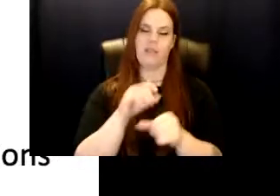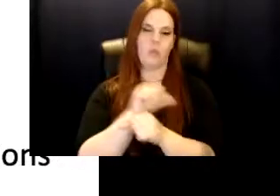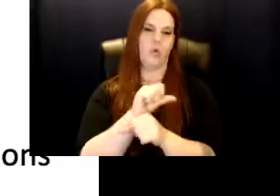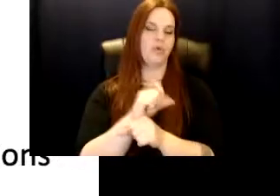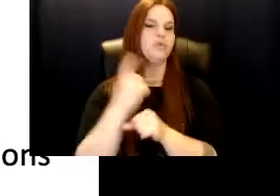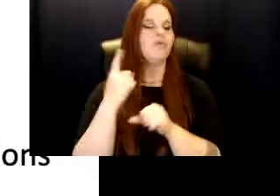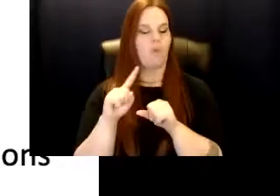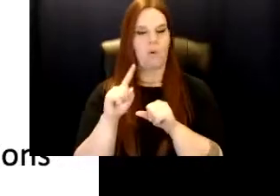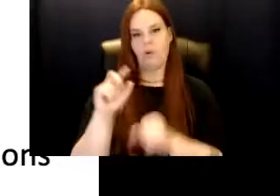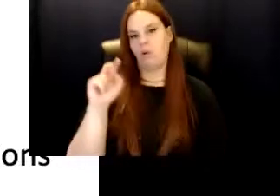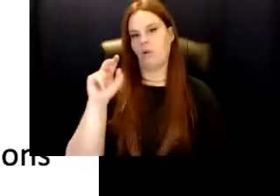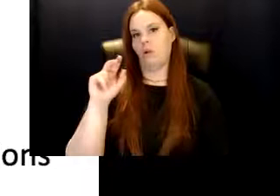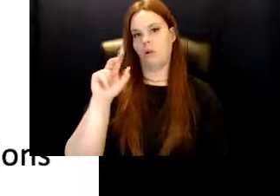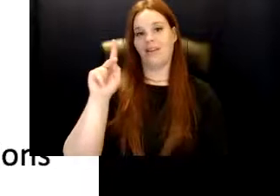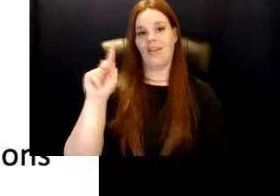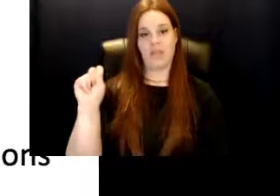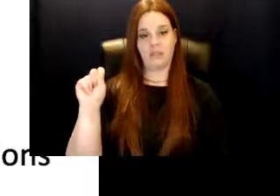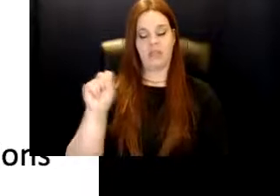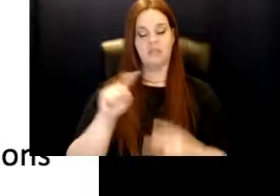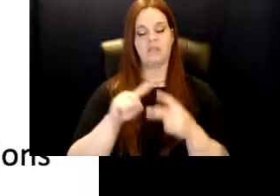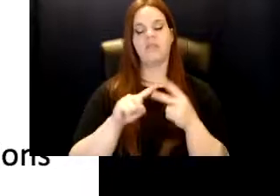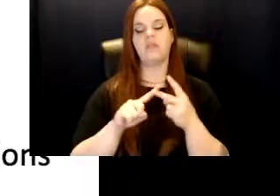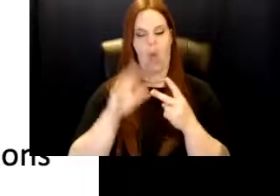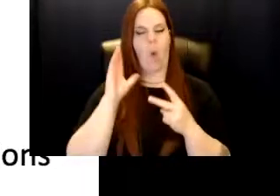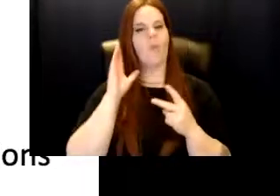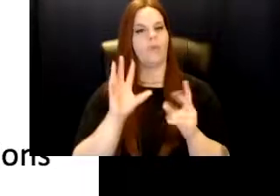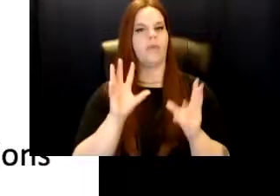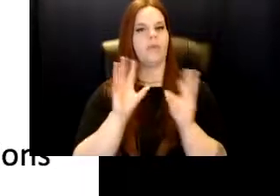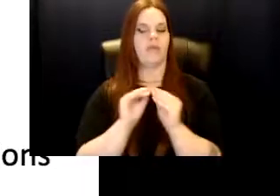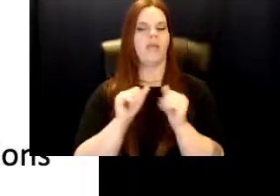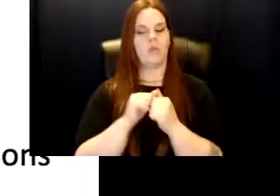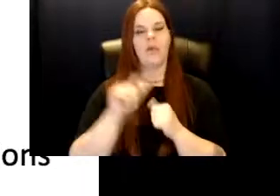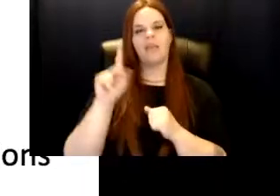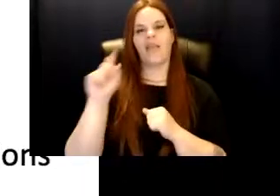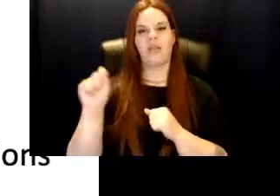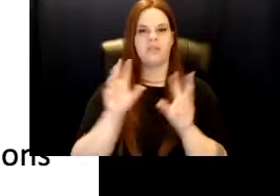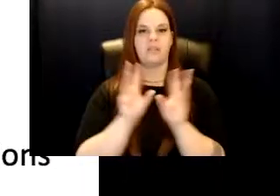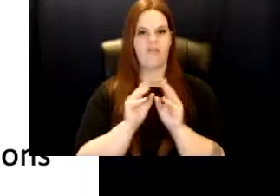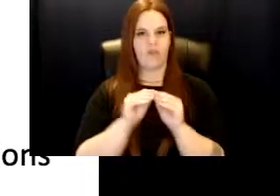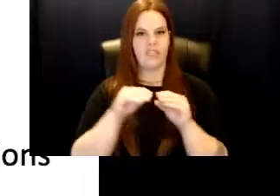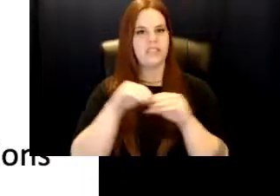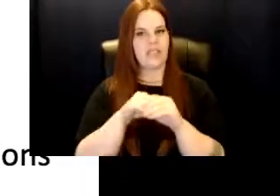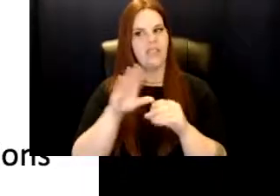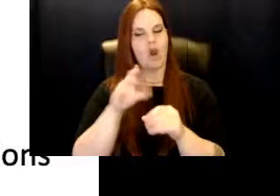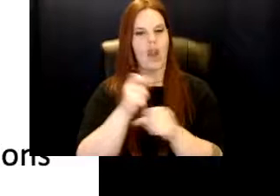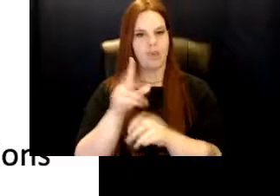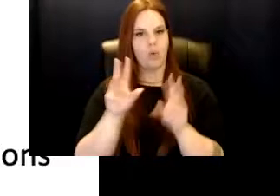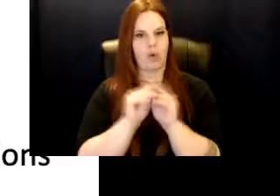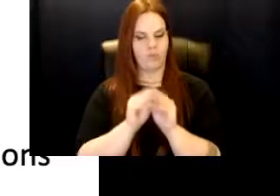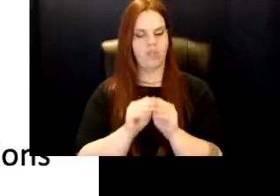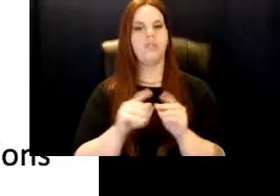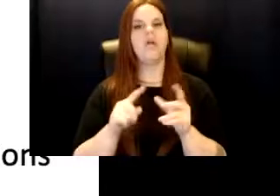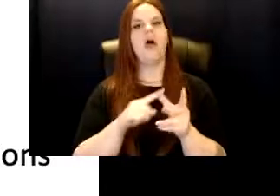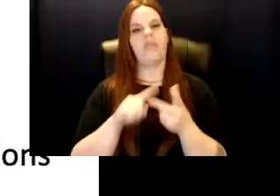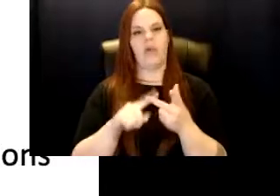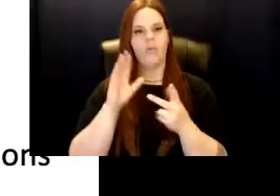for Kansas. And we'll be meeting with the Kansas conference in their annual conferences. And then we're going